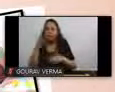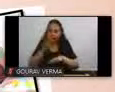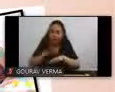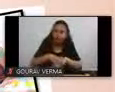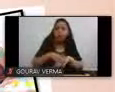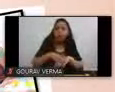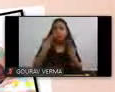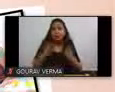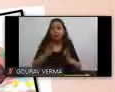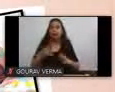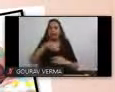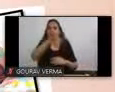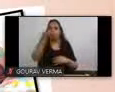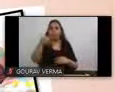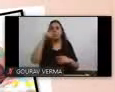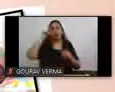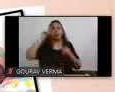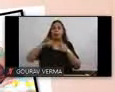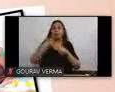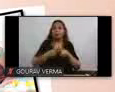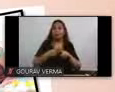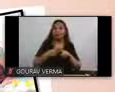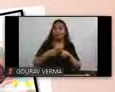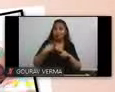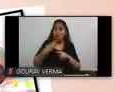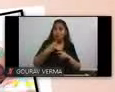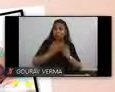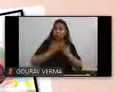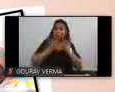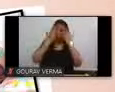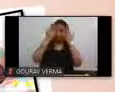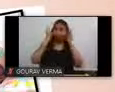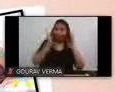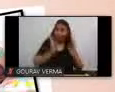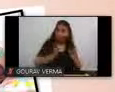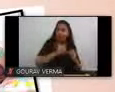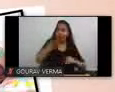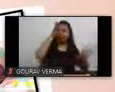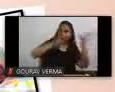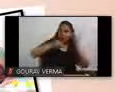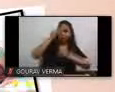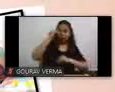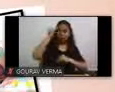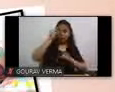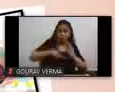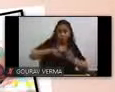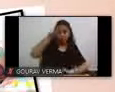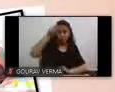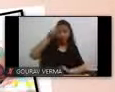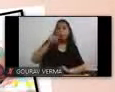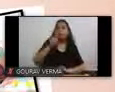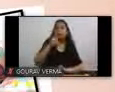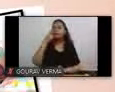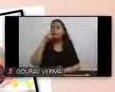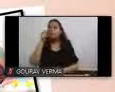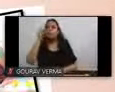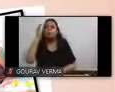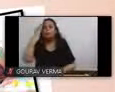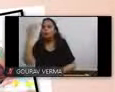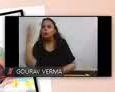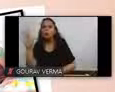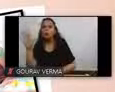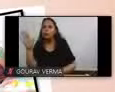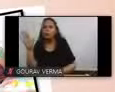support, even parents can give that. Otherwise it's very difficult. You give one thing and parents are